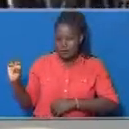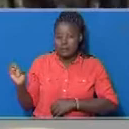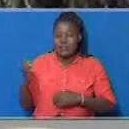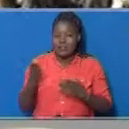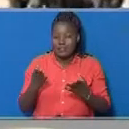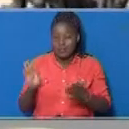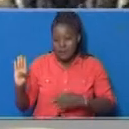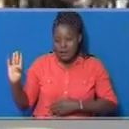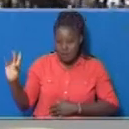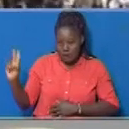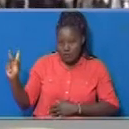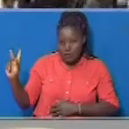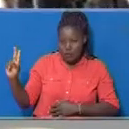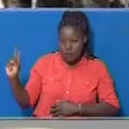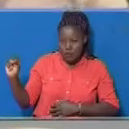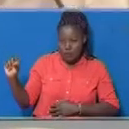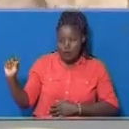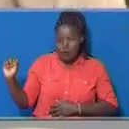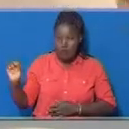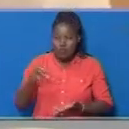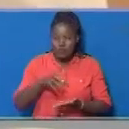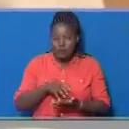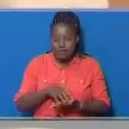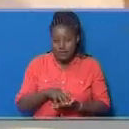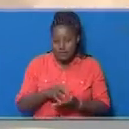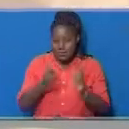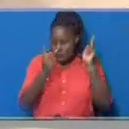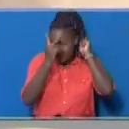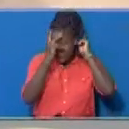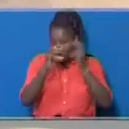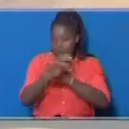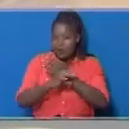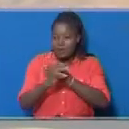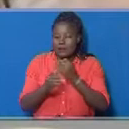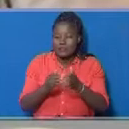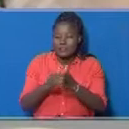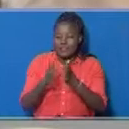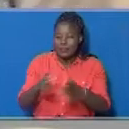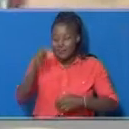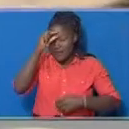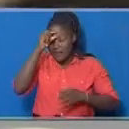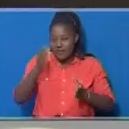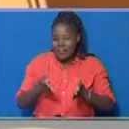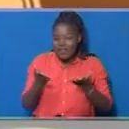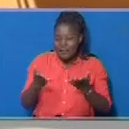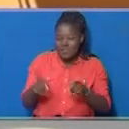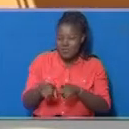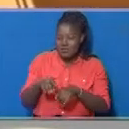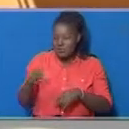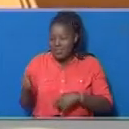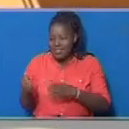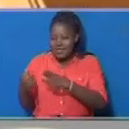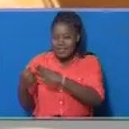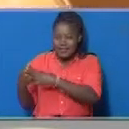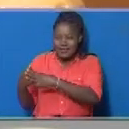and local thronged the stadium, led by Kakamega Governor Wycliffe Oparanya. Eight governors and a host of